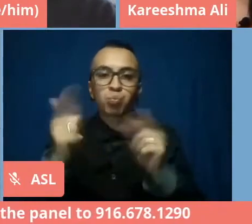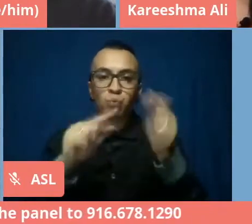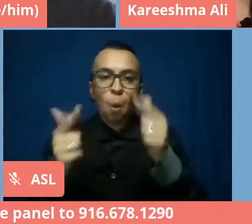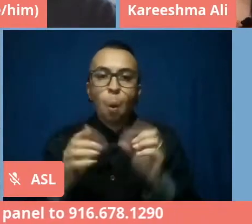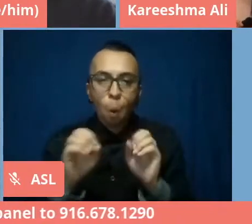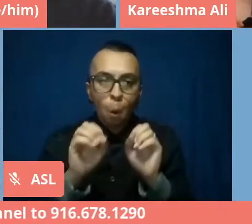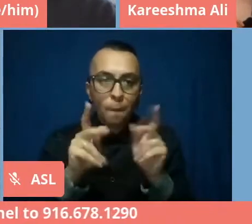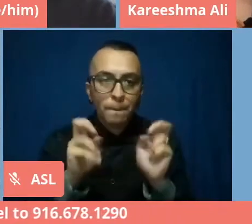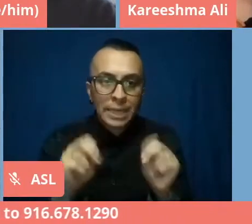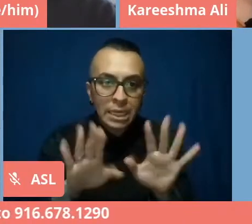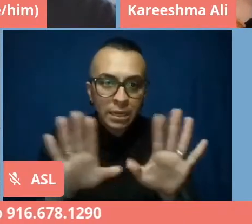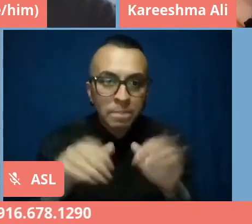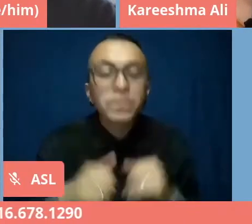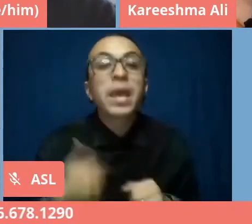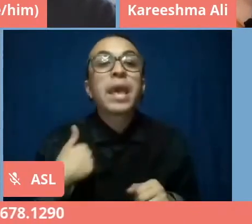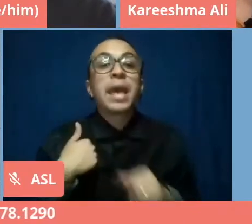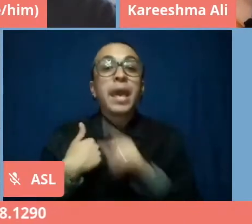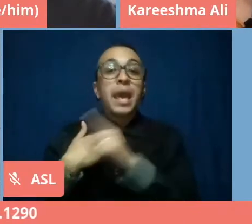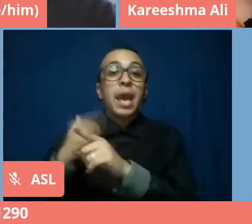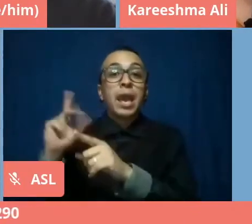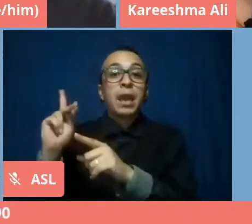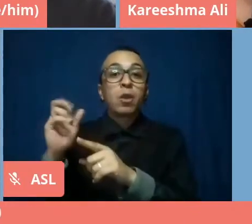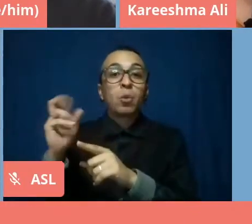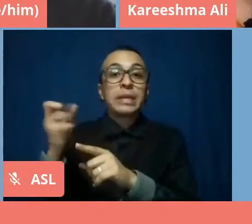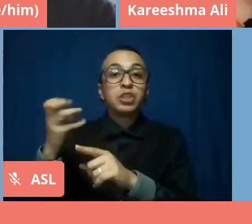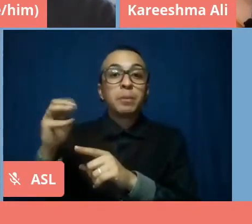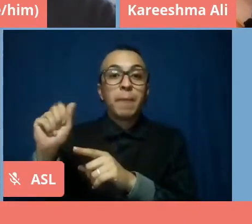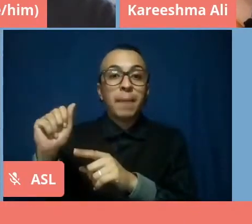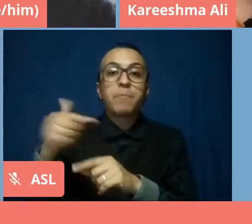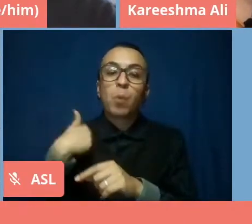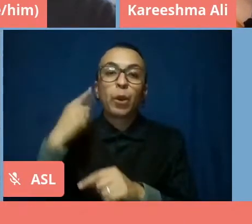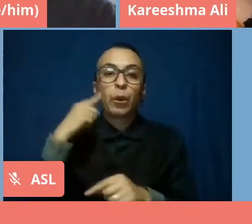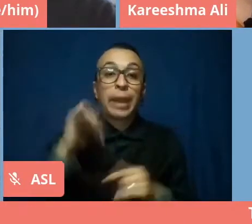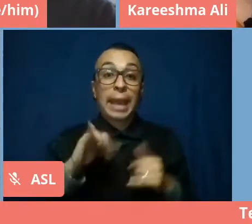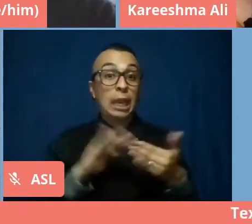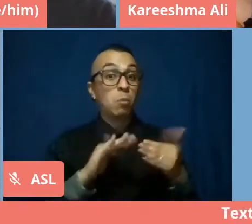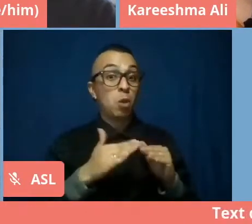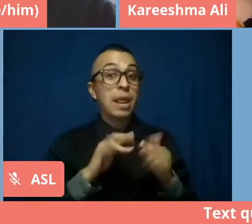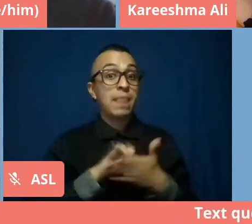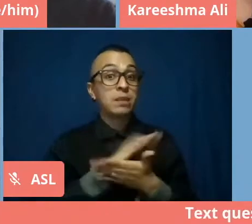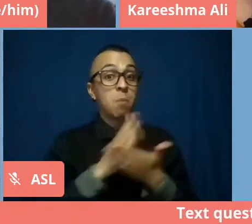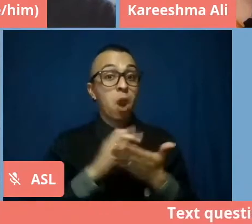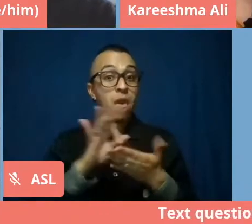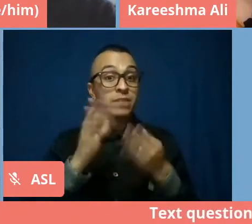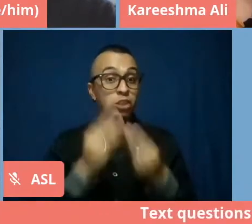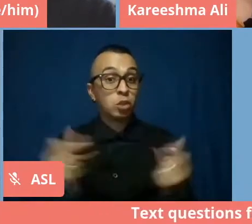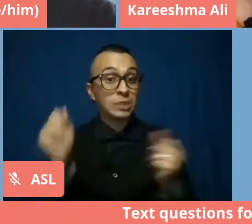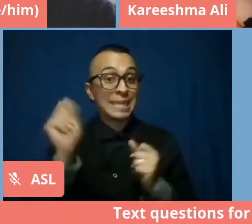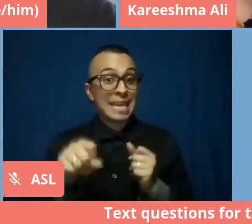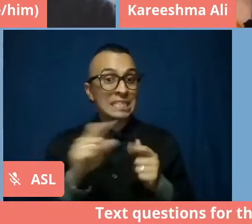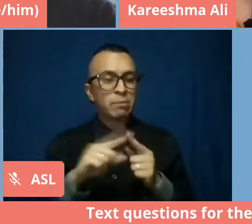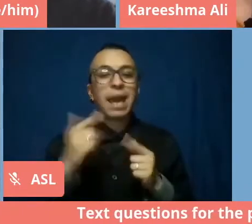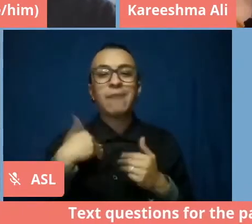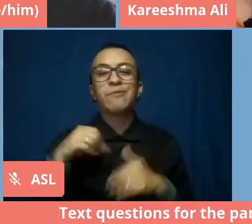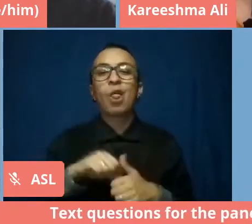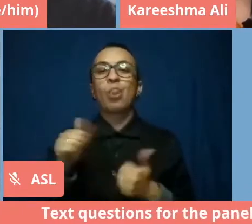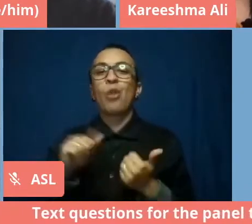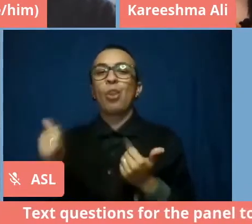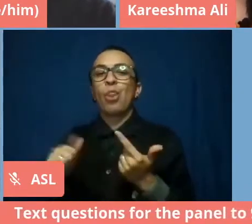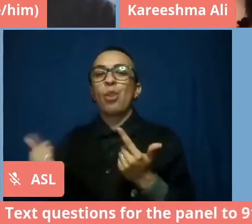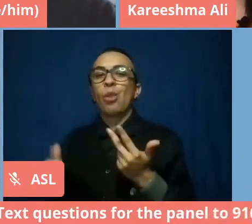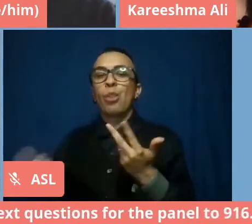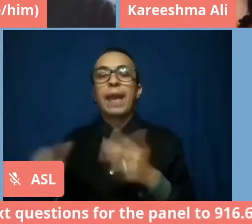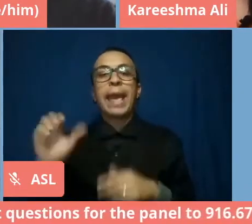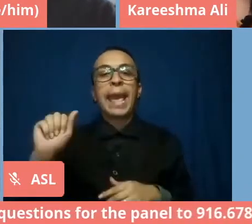it, is as well, we're hearing that community is part of the solution, but there is still so much othering. There is still so much